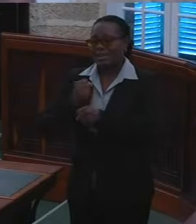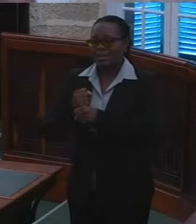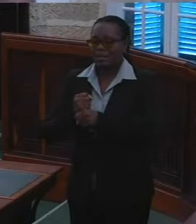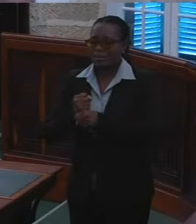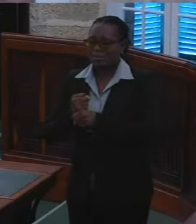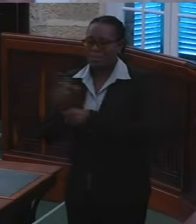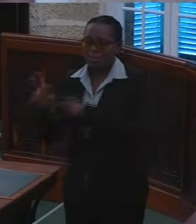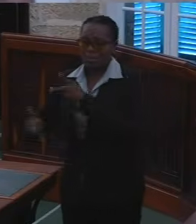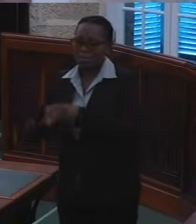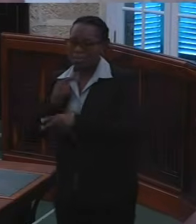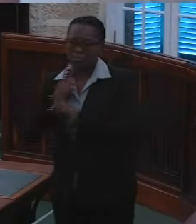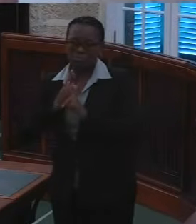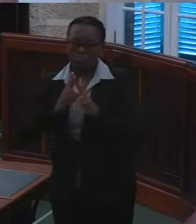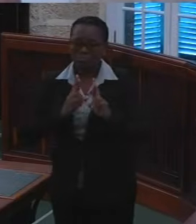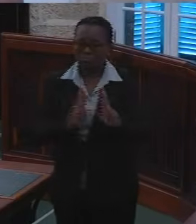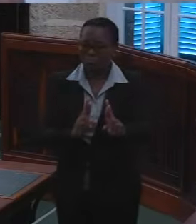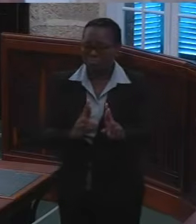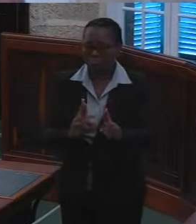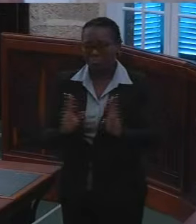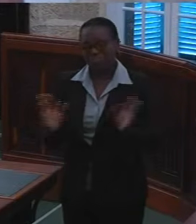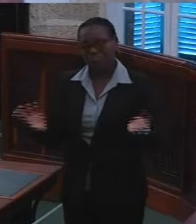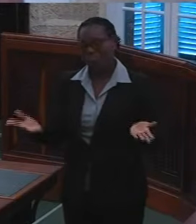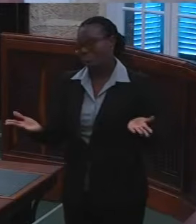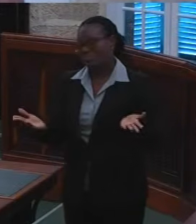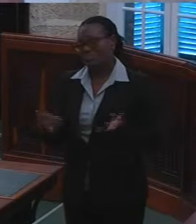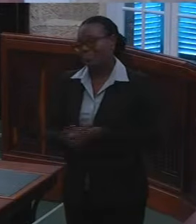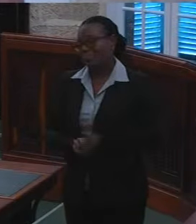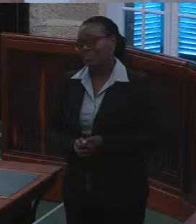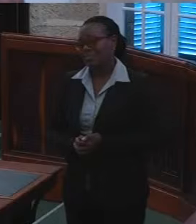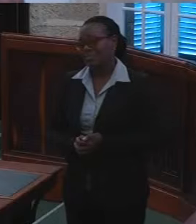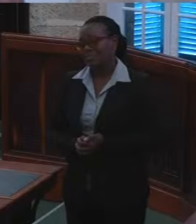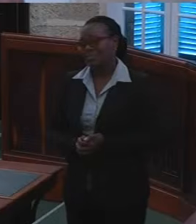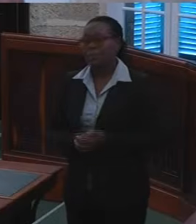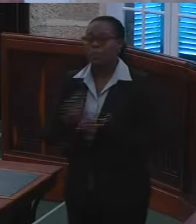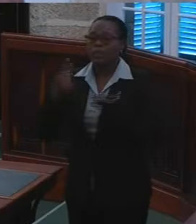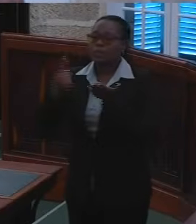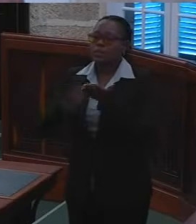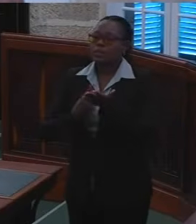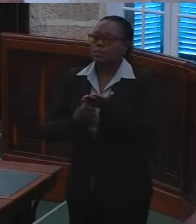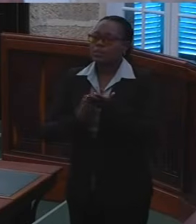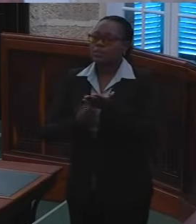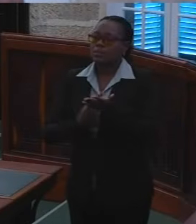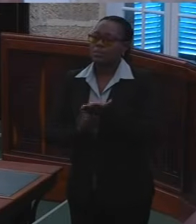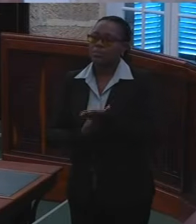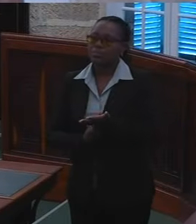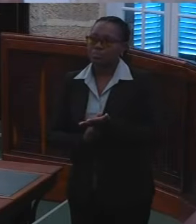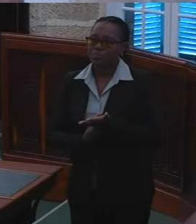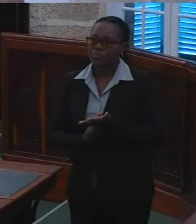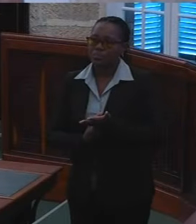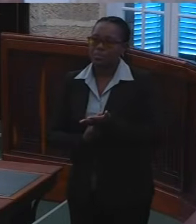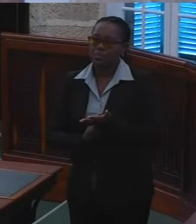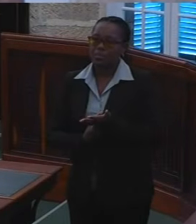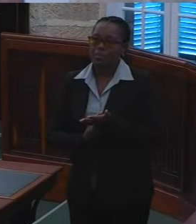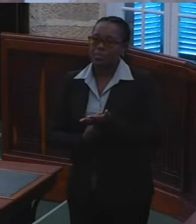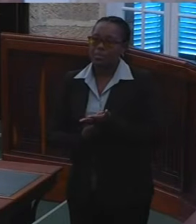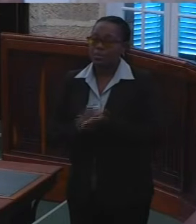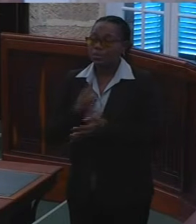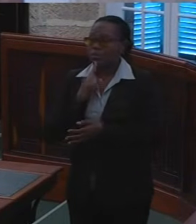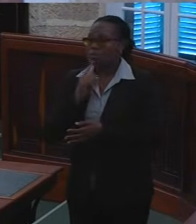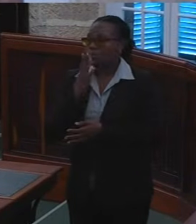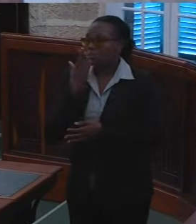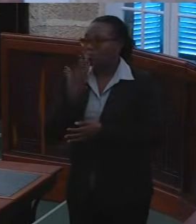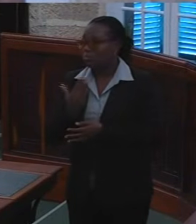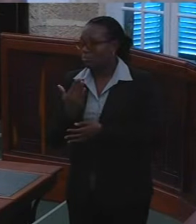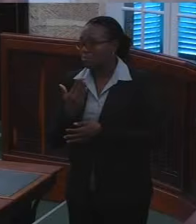in the way that we would love as a government. And sometimes it is unfortunate based on